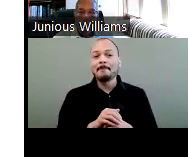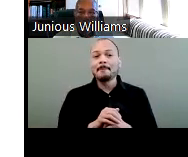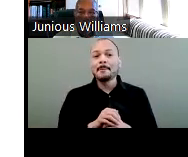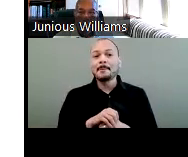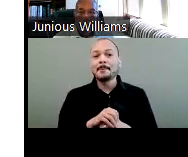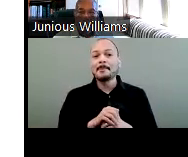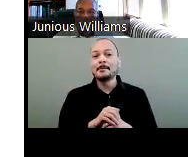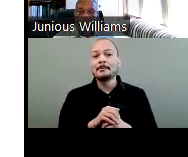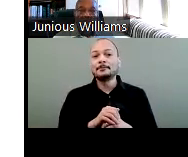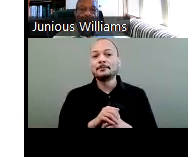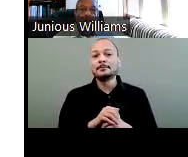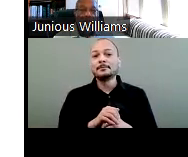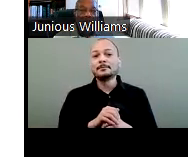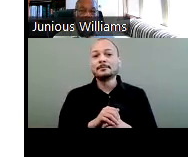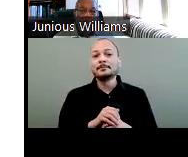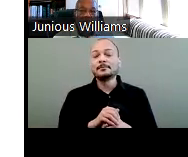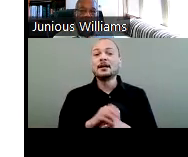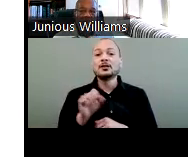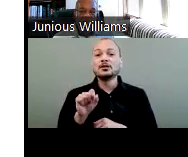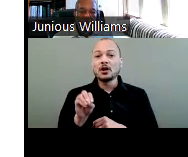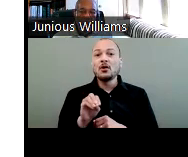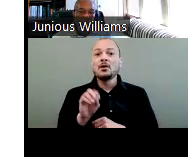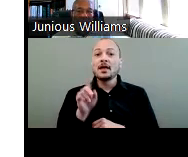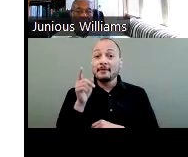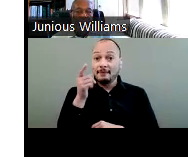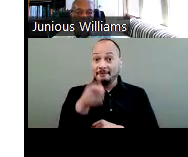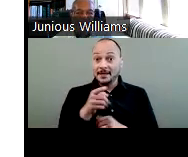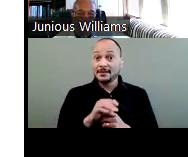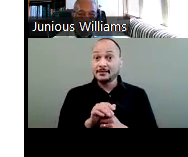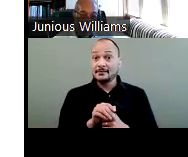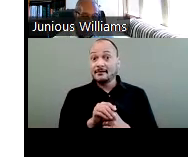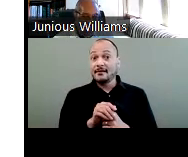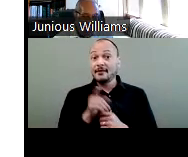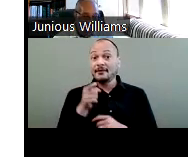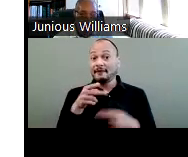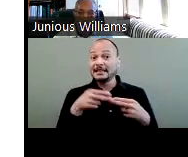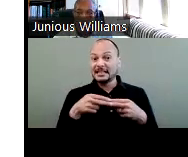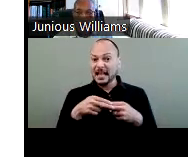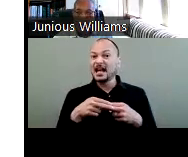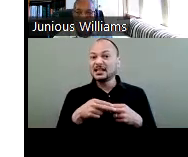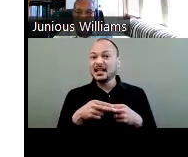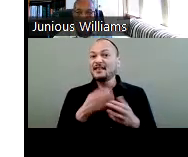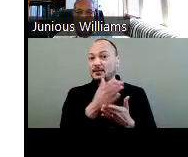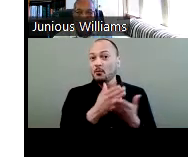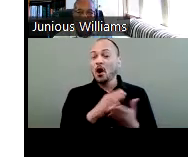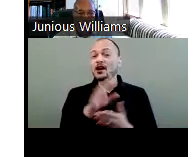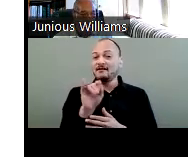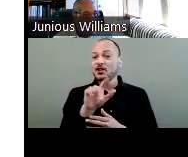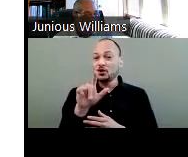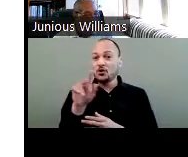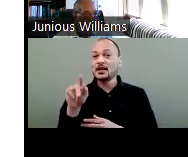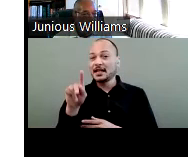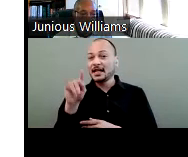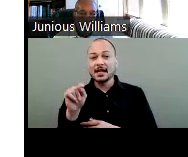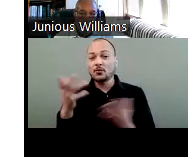Okay. So this slide and this section of the toolkit is just some